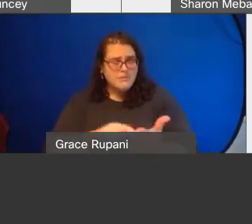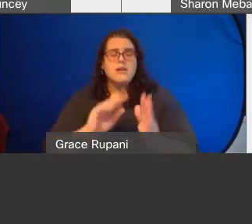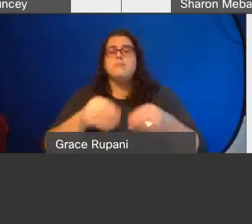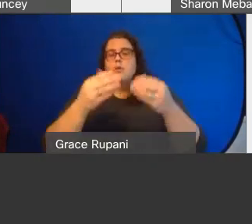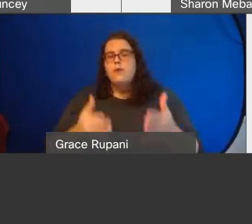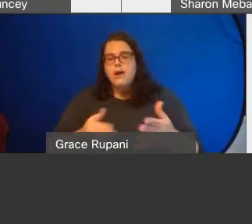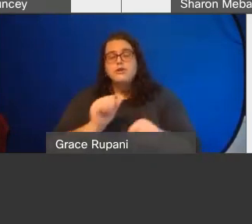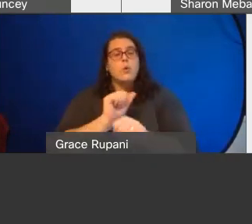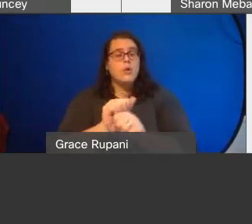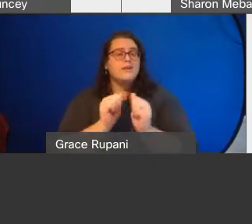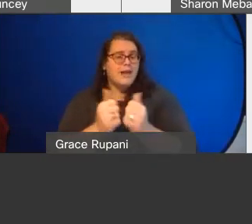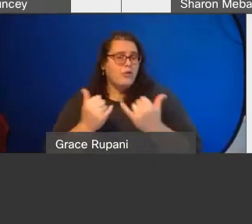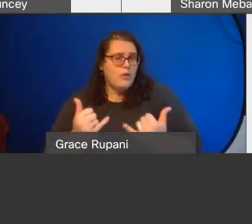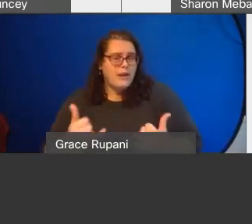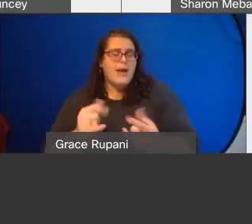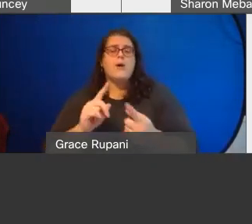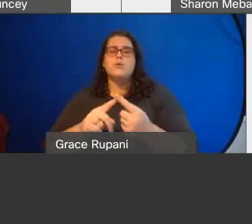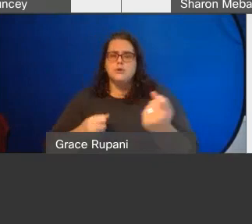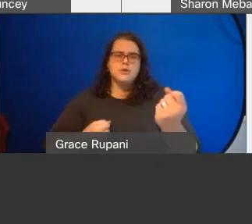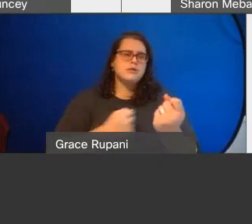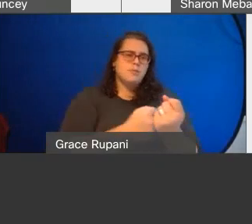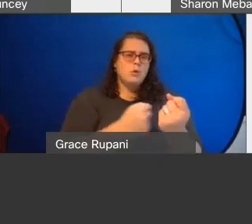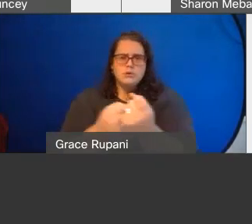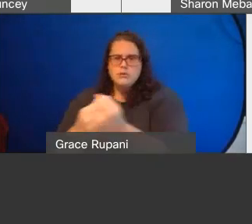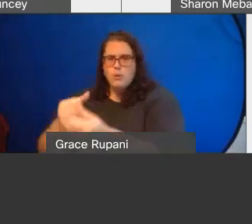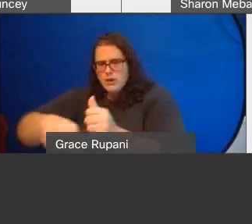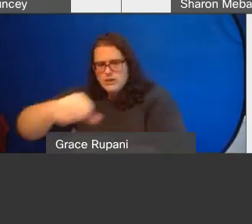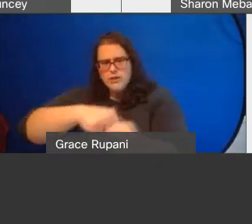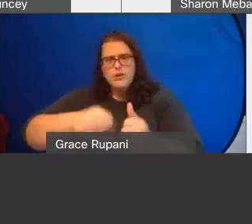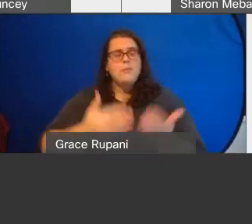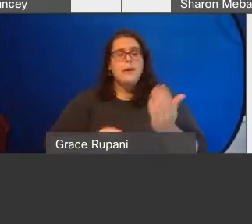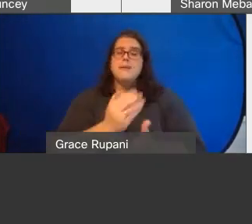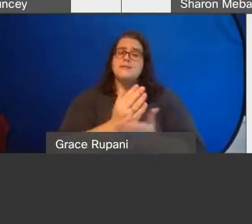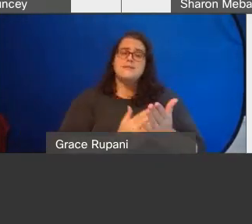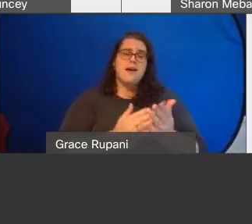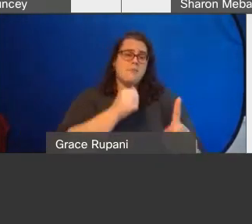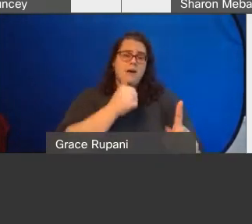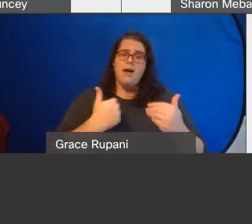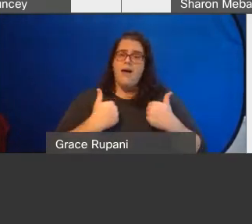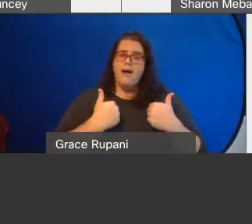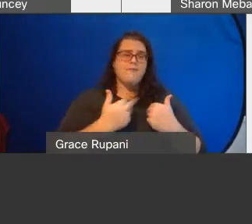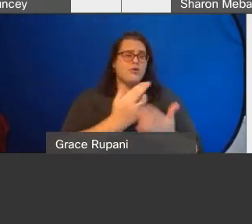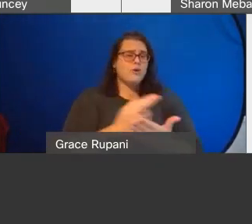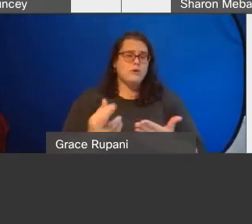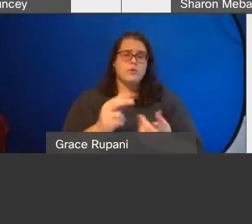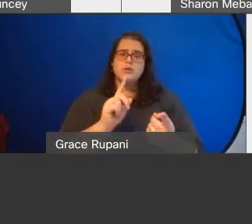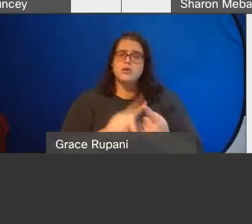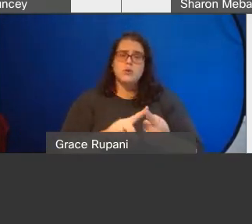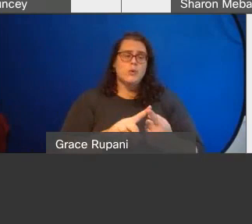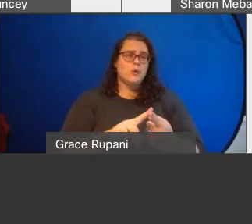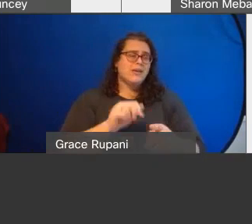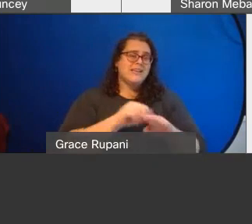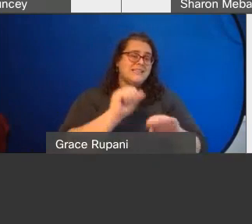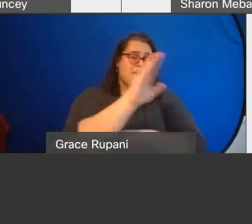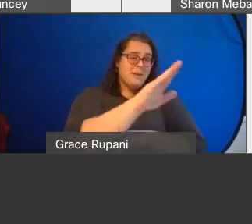together to support providers who may not necessarily have the acumen or the resources to be able to submit and